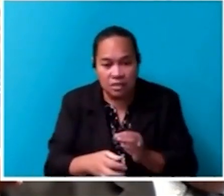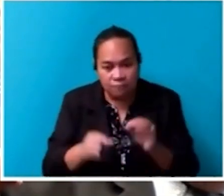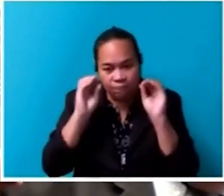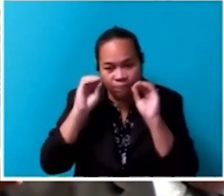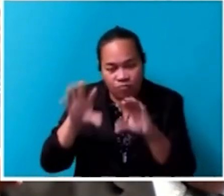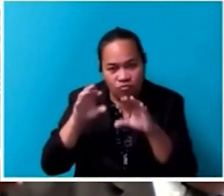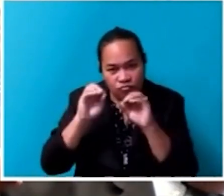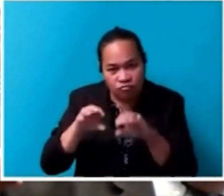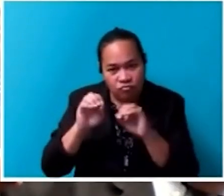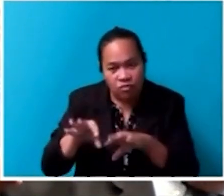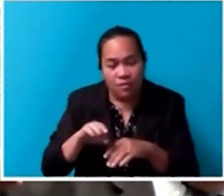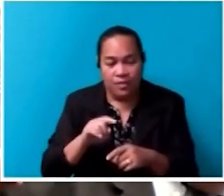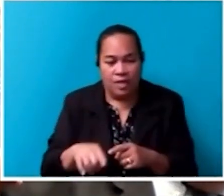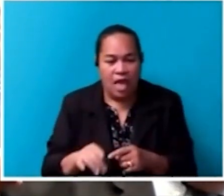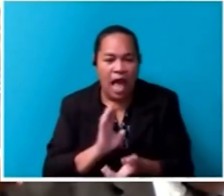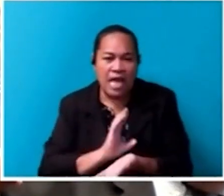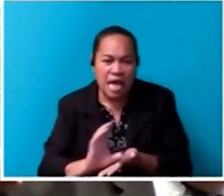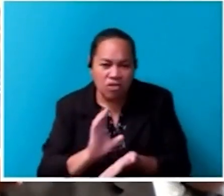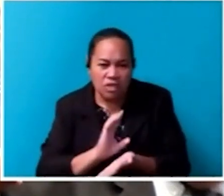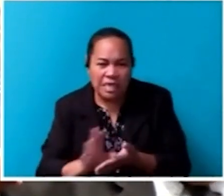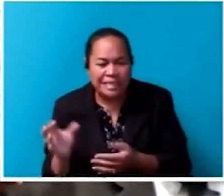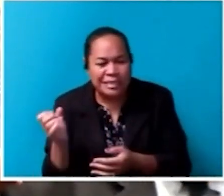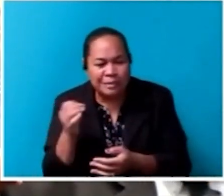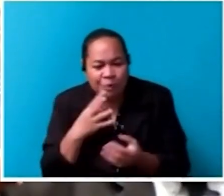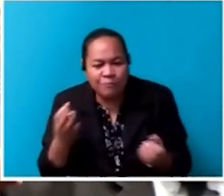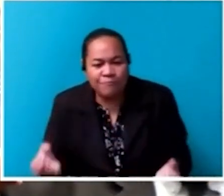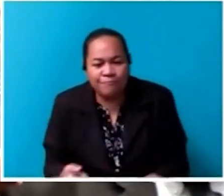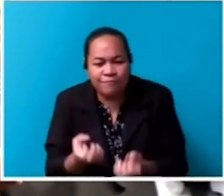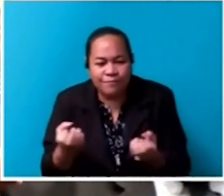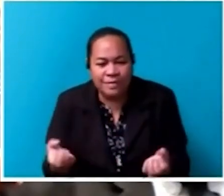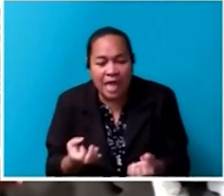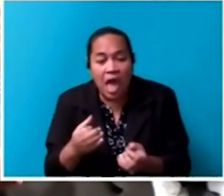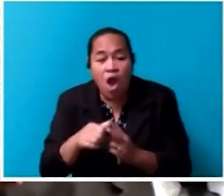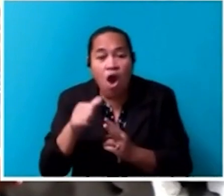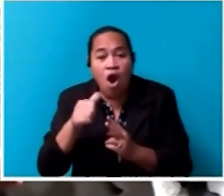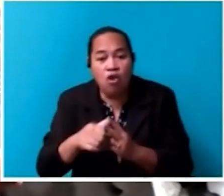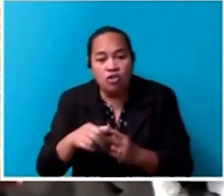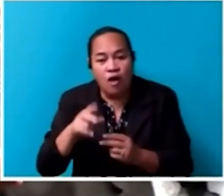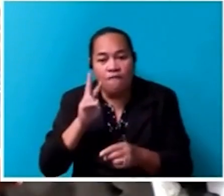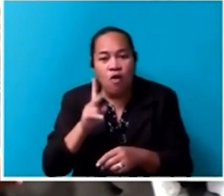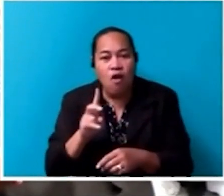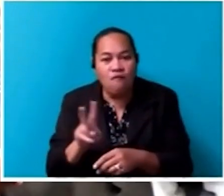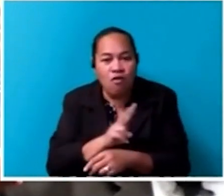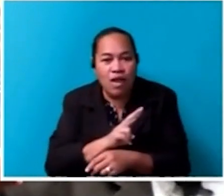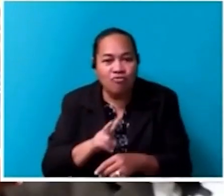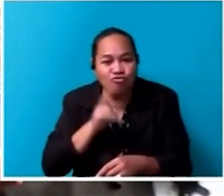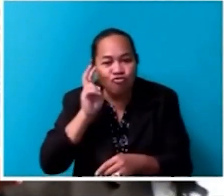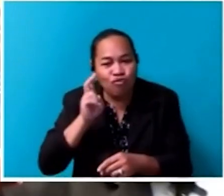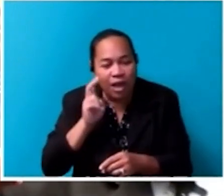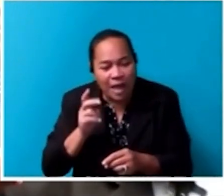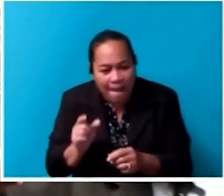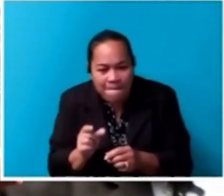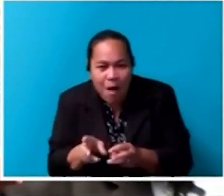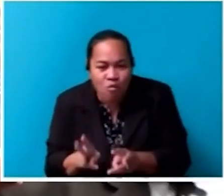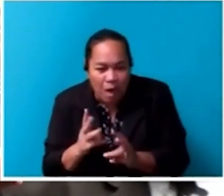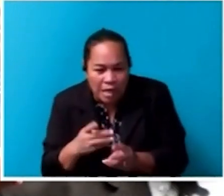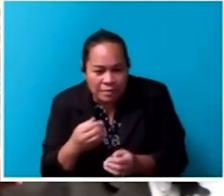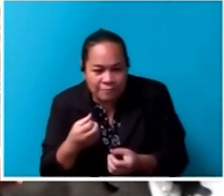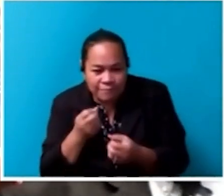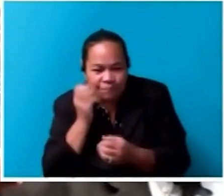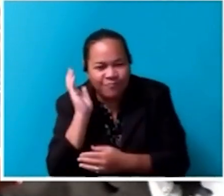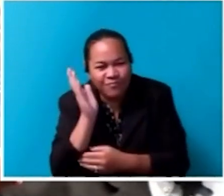nurturing, counseling, pathways to vocational training and employment. Second,